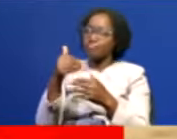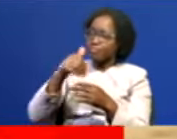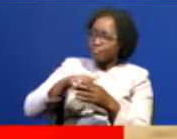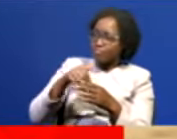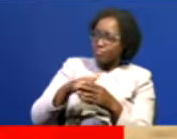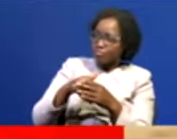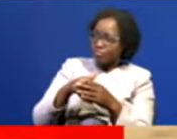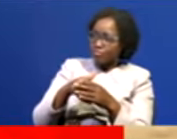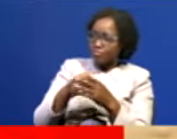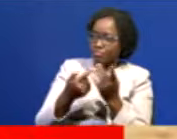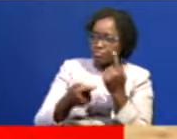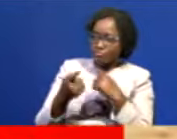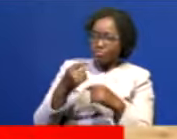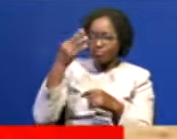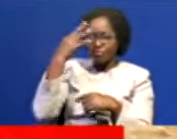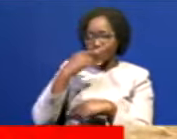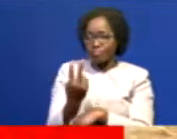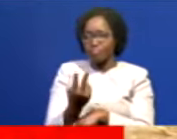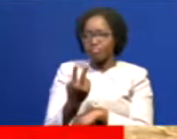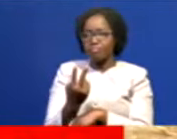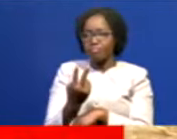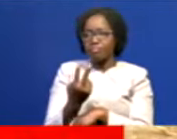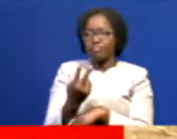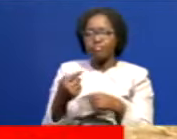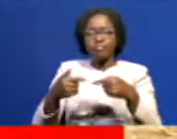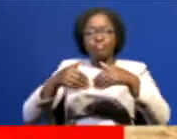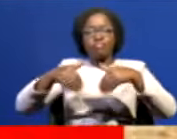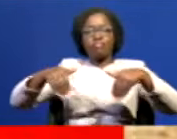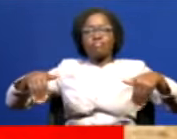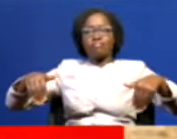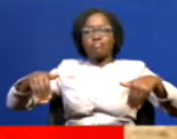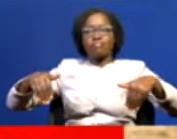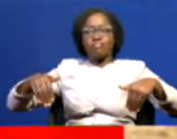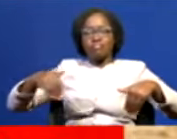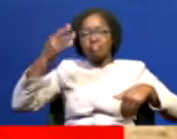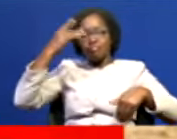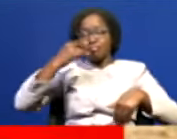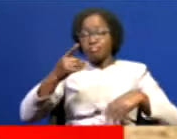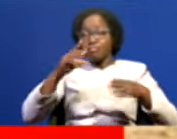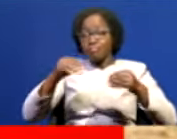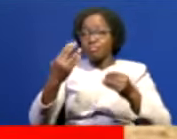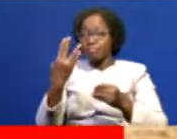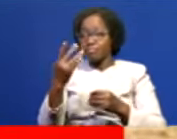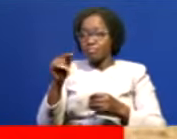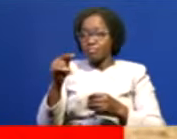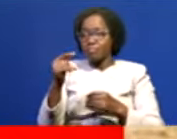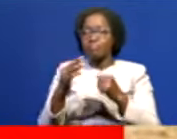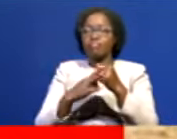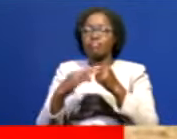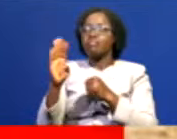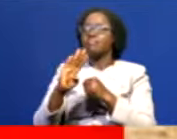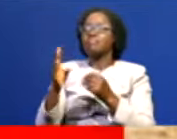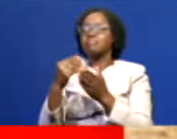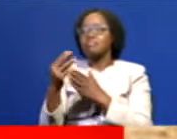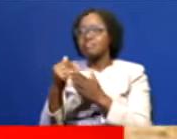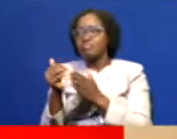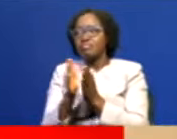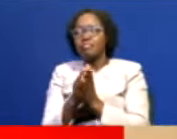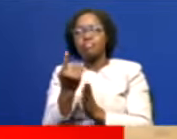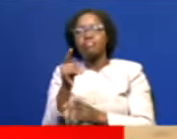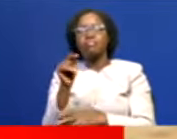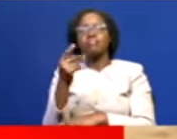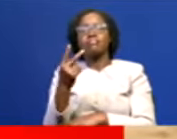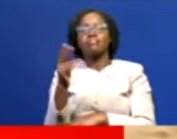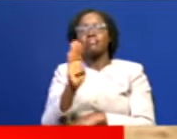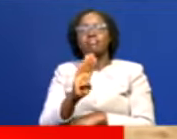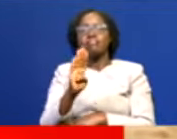to come in for the phase two. We saw the horizontal infrastructure phase one be given 4.8 billion shillings. We saw 1.2 billion